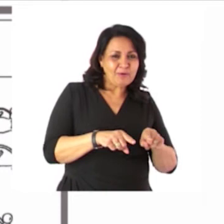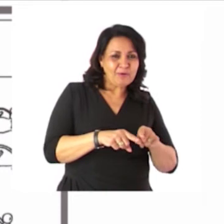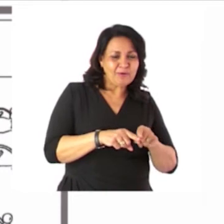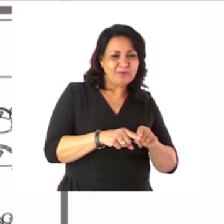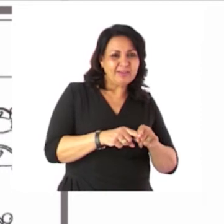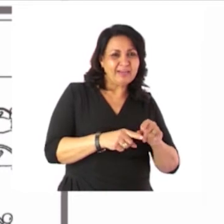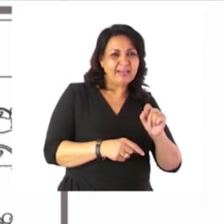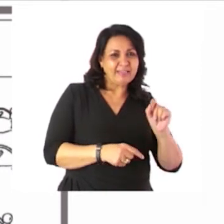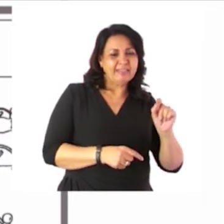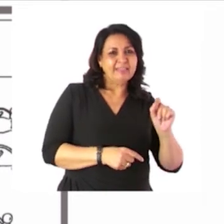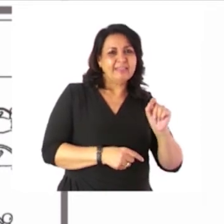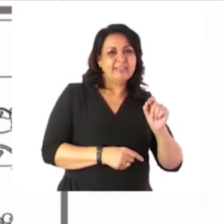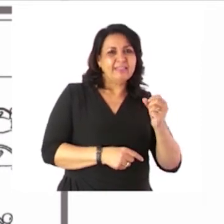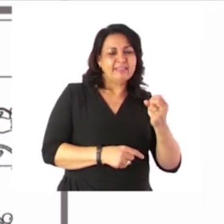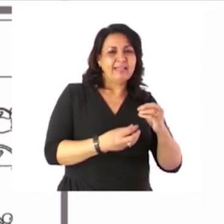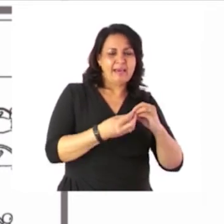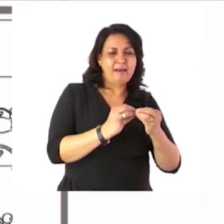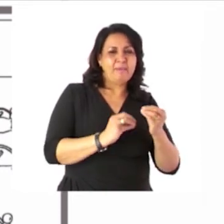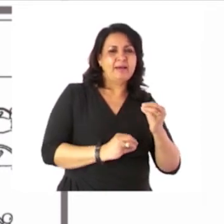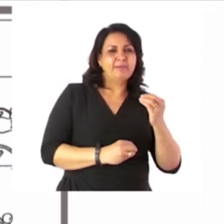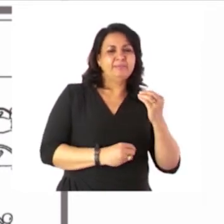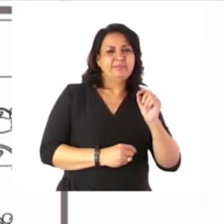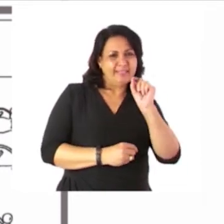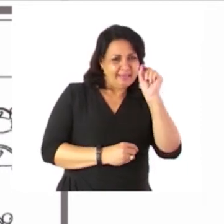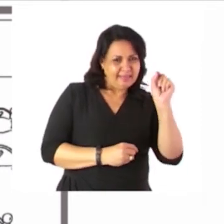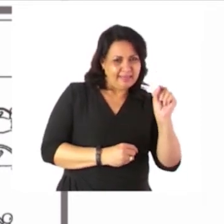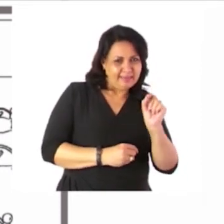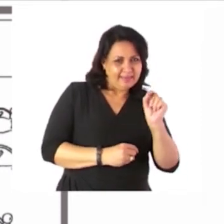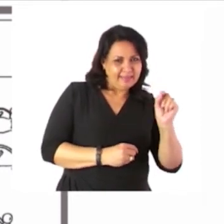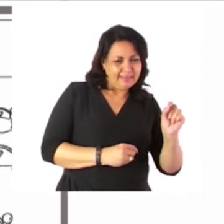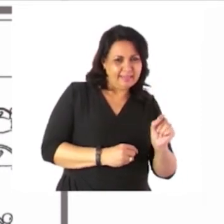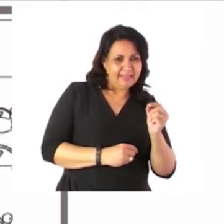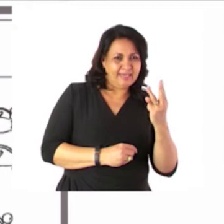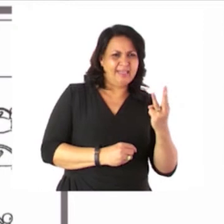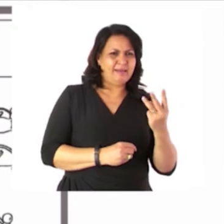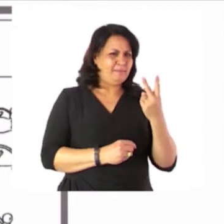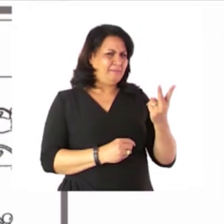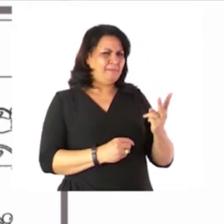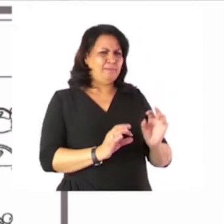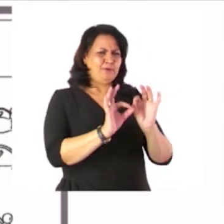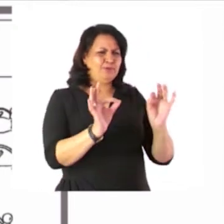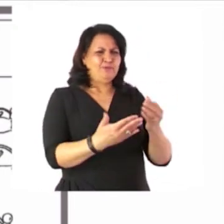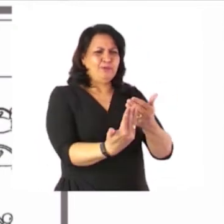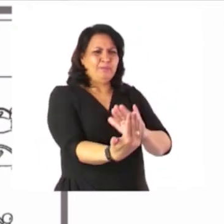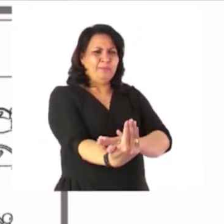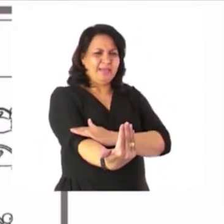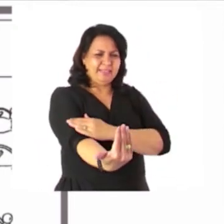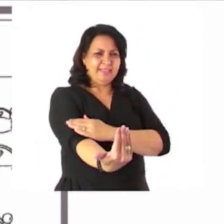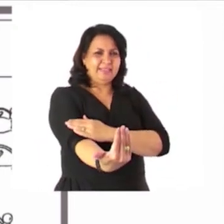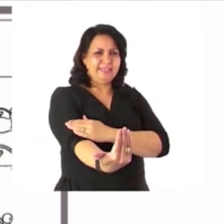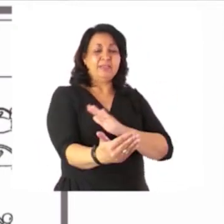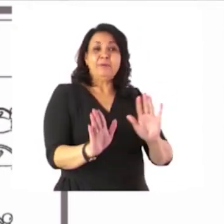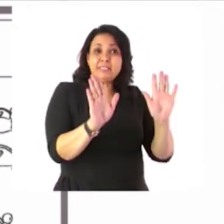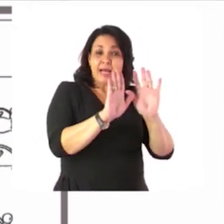open box. Oh, beautiful beds, nicely colored. You must remember to color